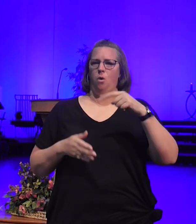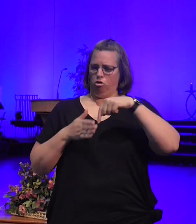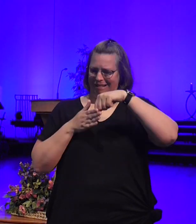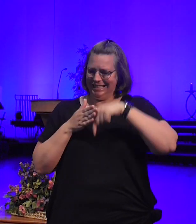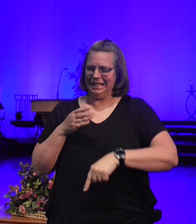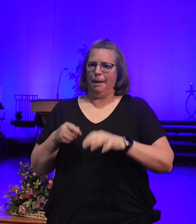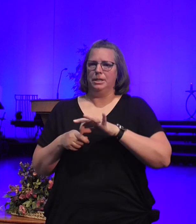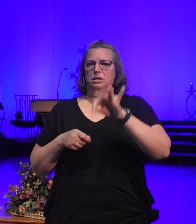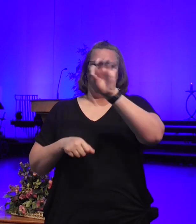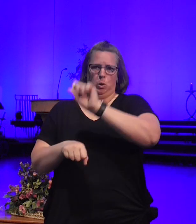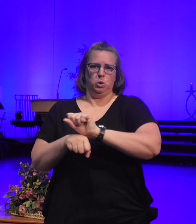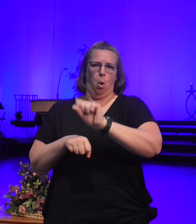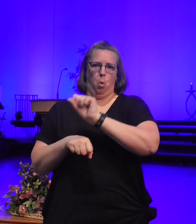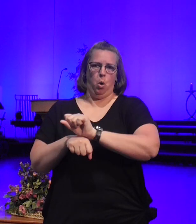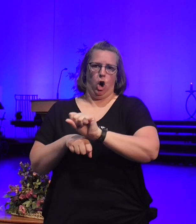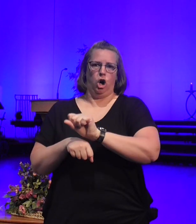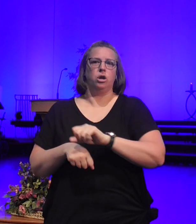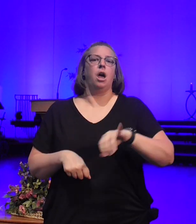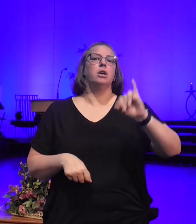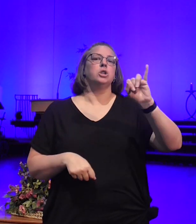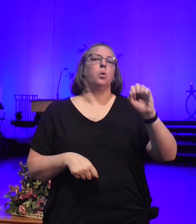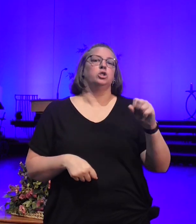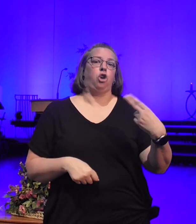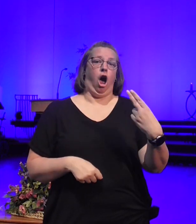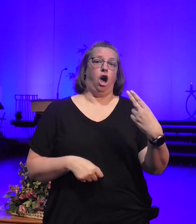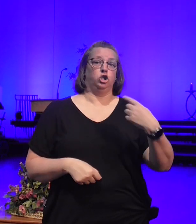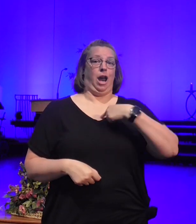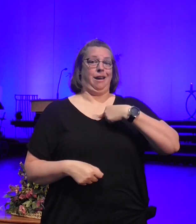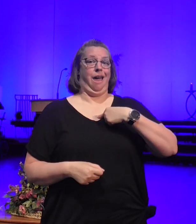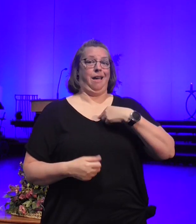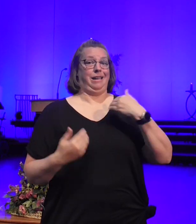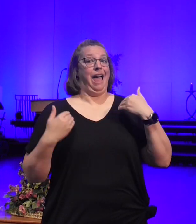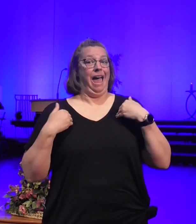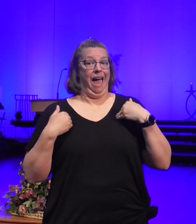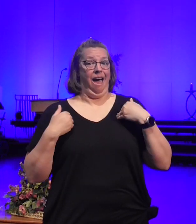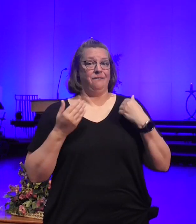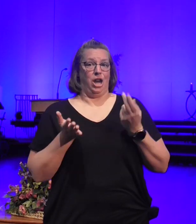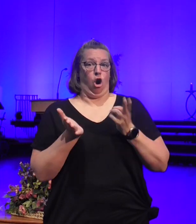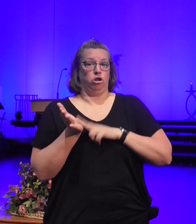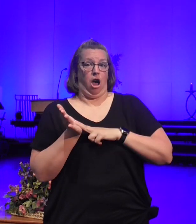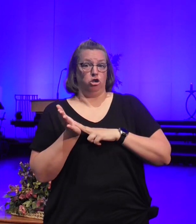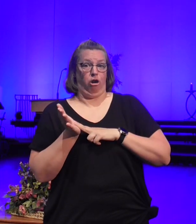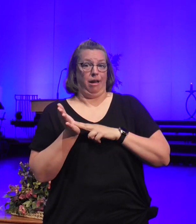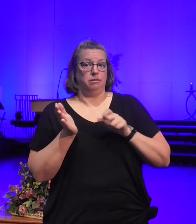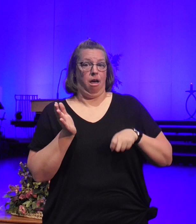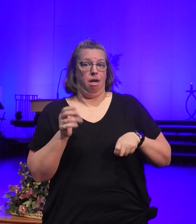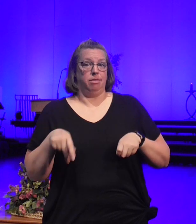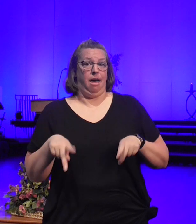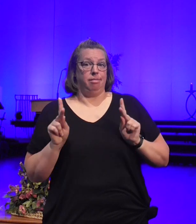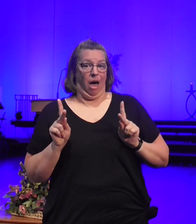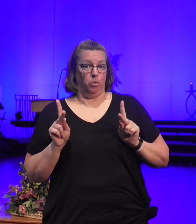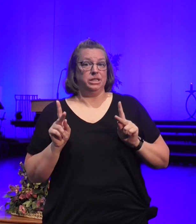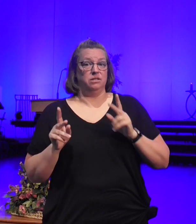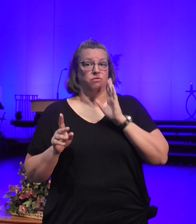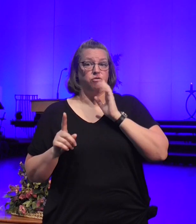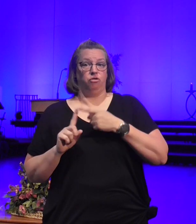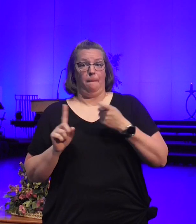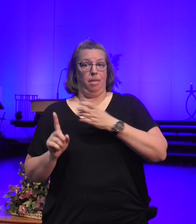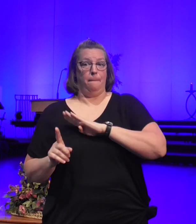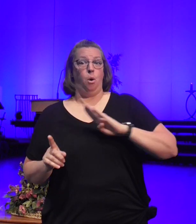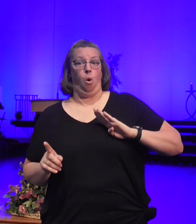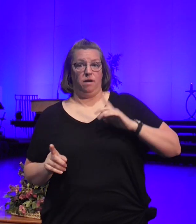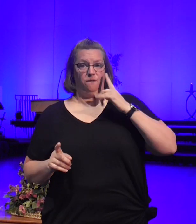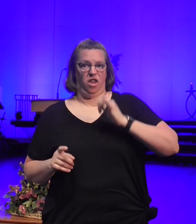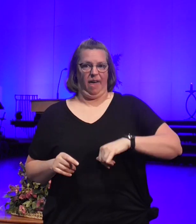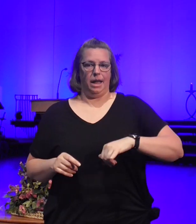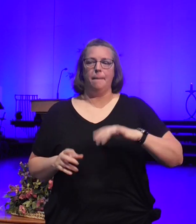spiritual work. And Reverend Josh and I both have in our contract the allowance from our Board of Trustees for that. There was